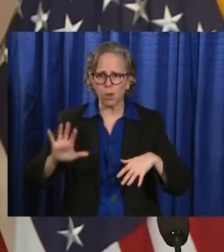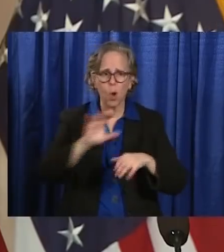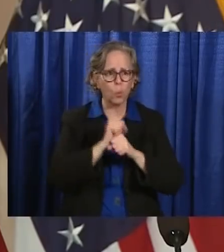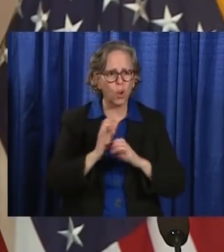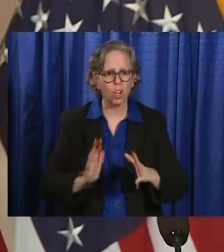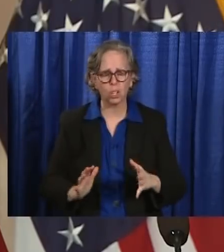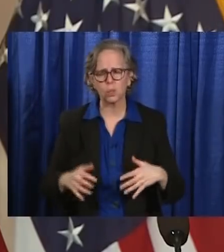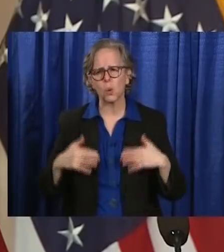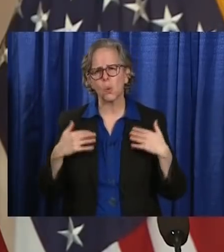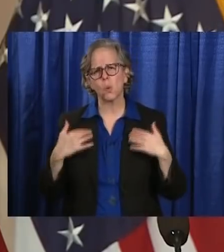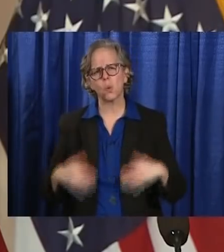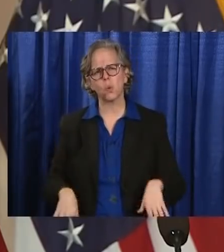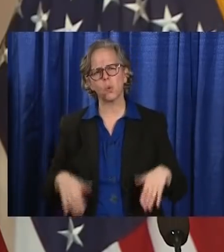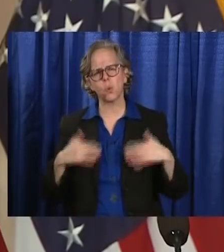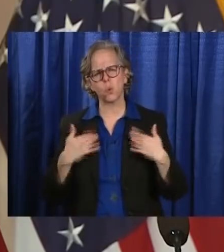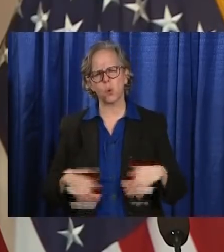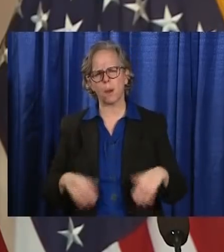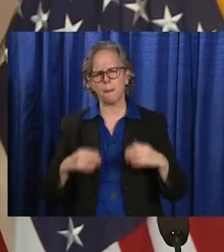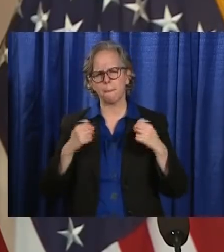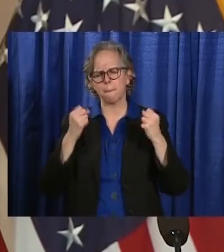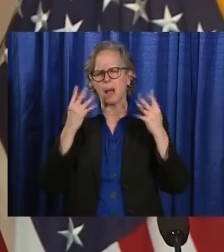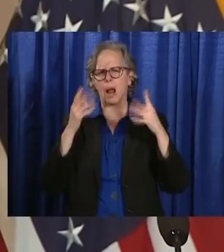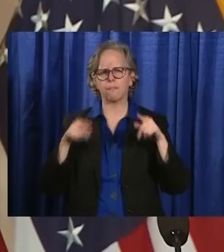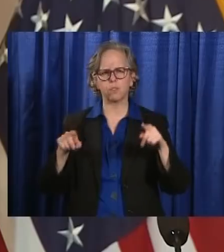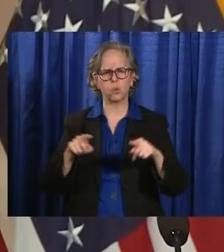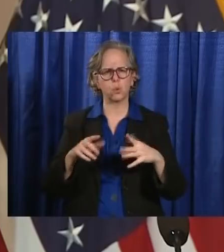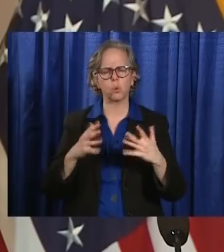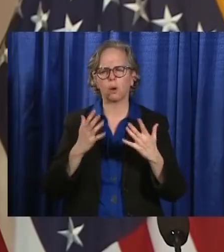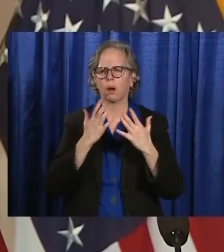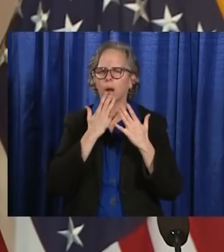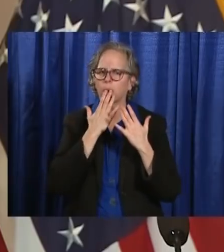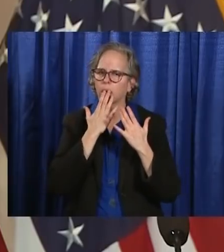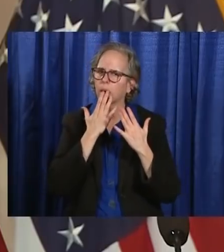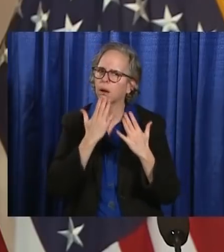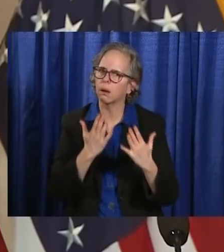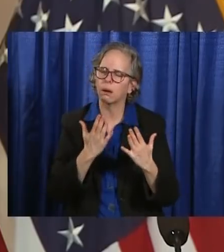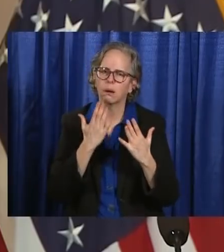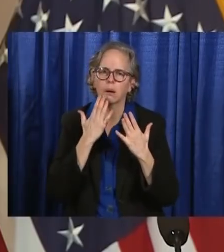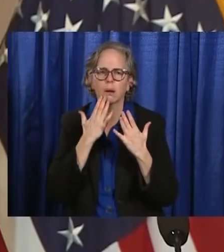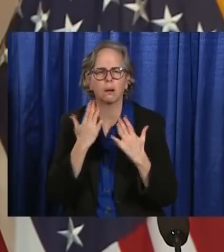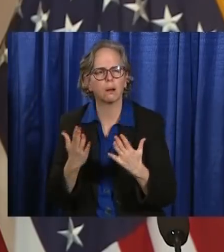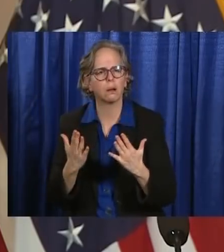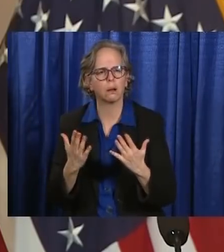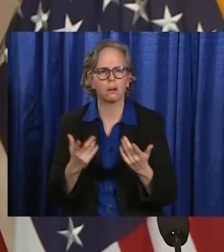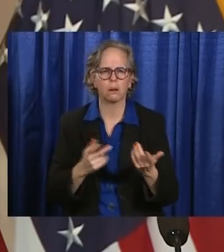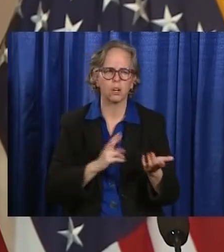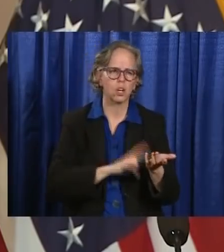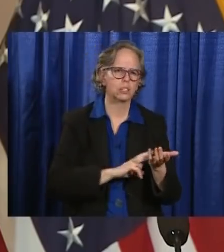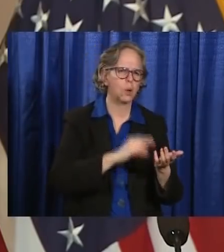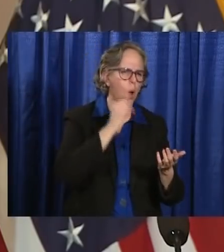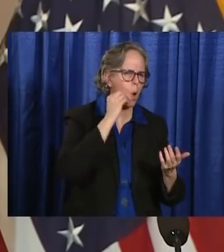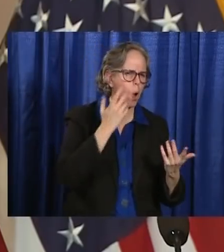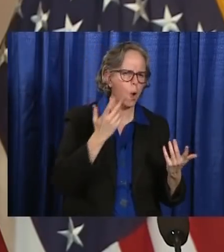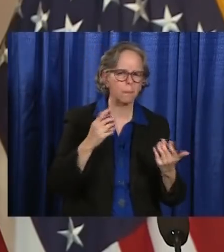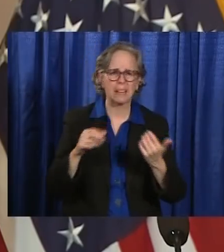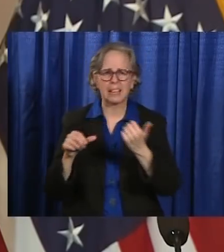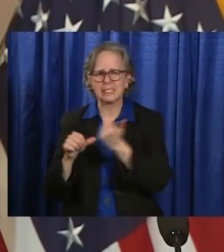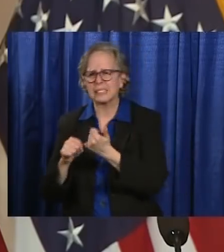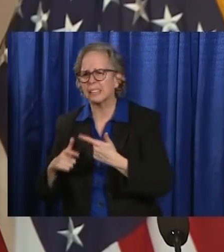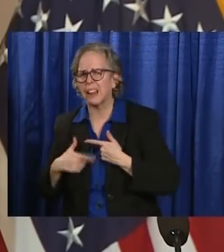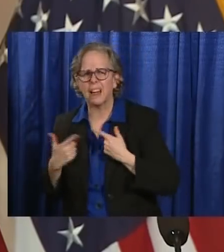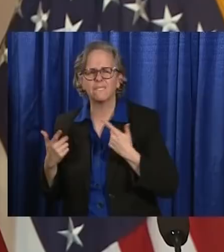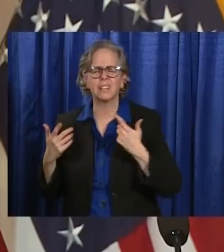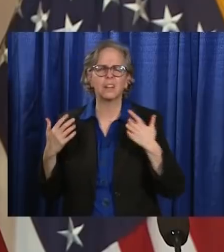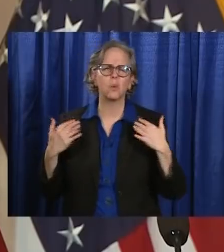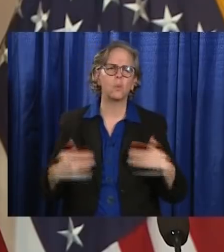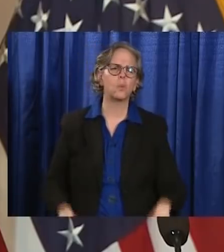to whom we are so grateful. This is to the nursing homes, to the assisted living facilities, and other senior housing. We know this is the